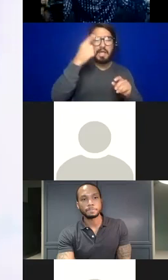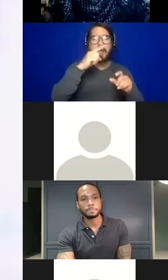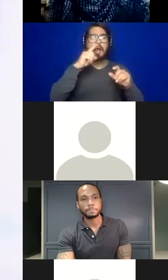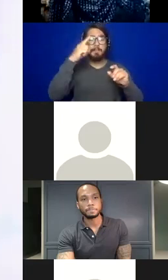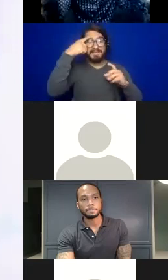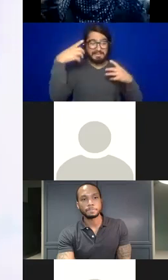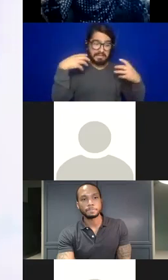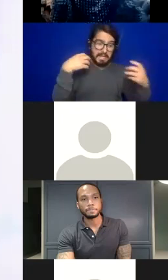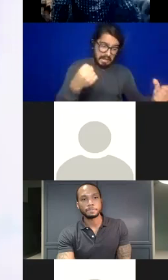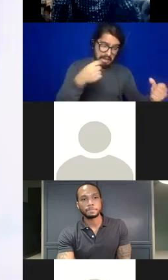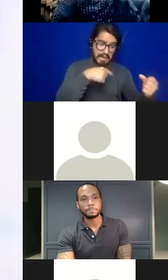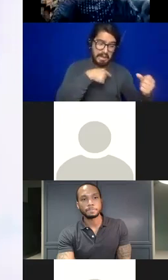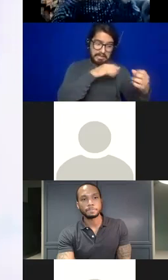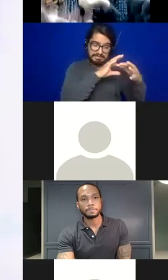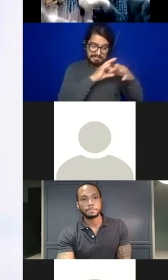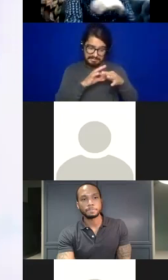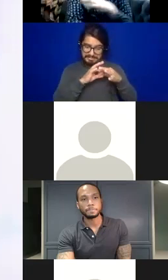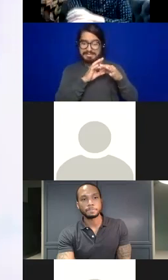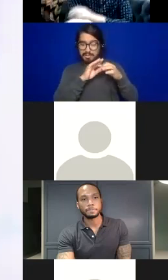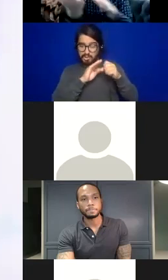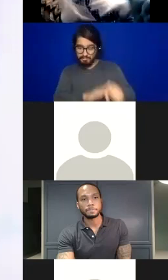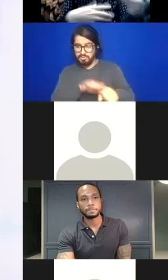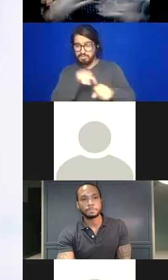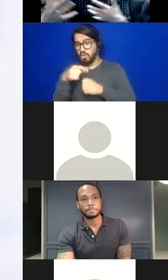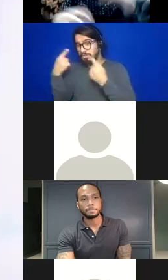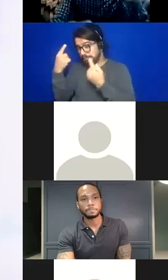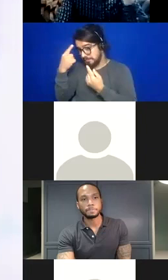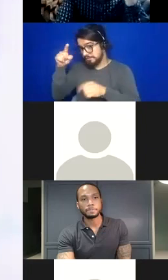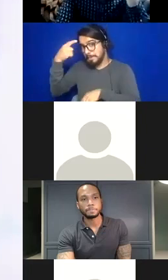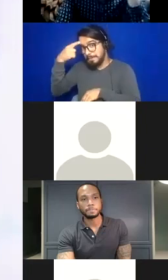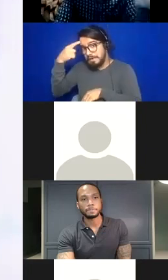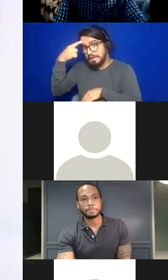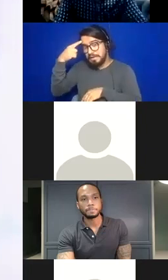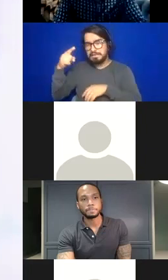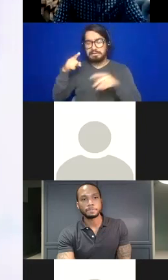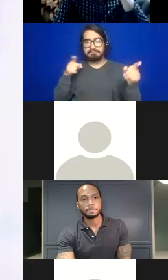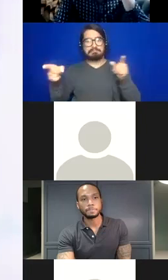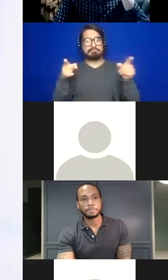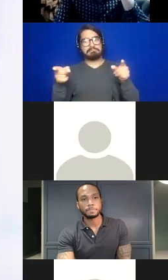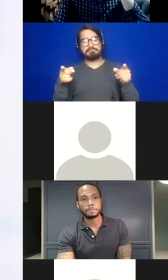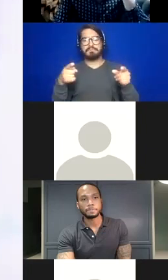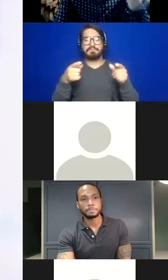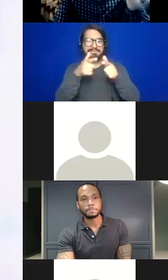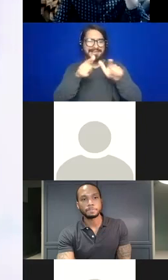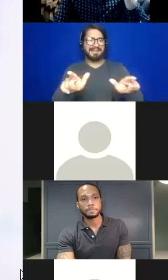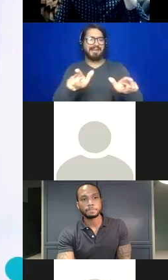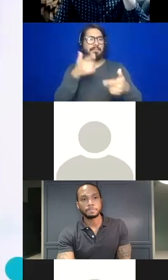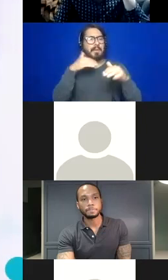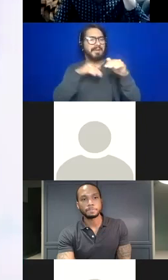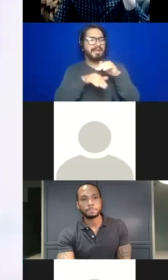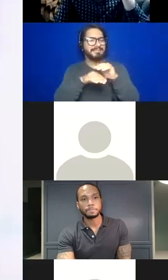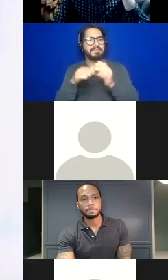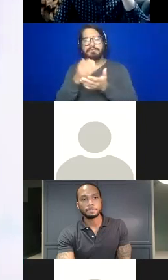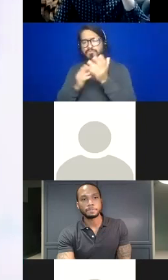people think it's in the brain. So they came out on the side of oppression. So that language might be more accessible for some